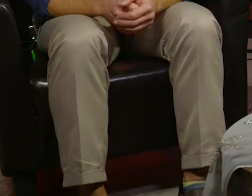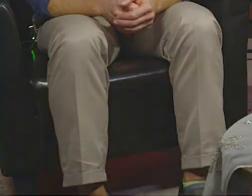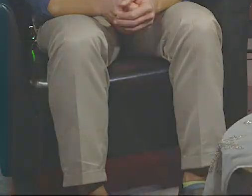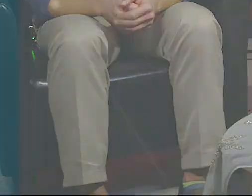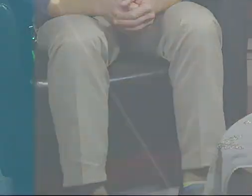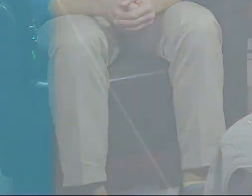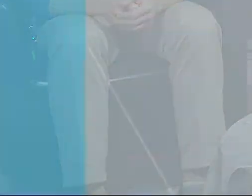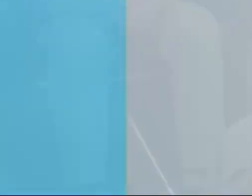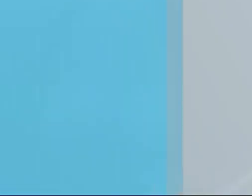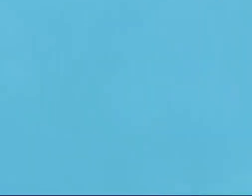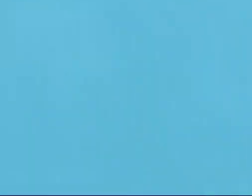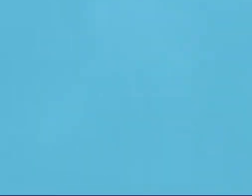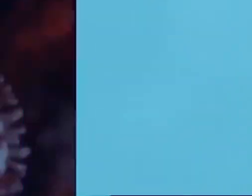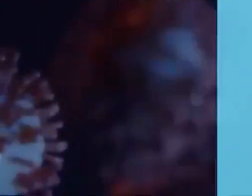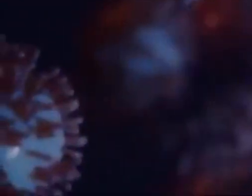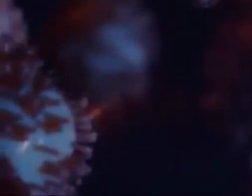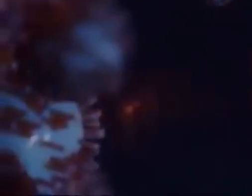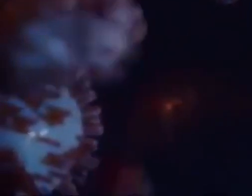holidays.